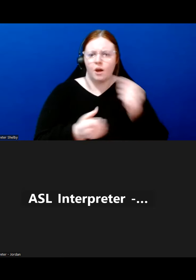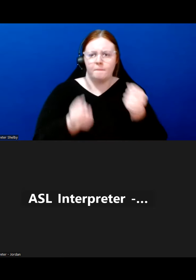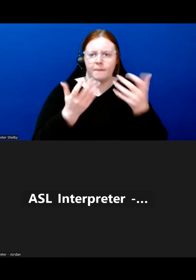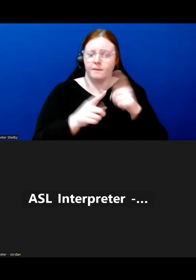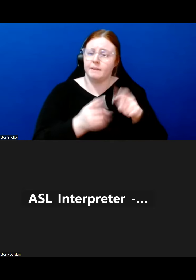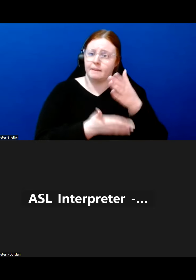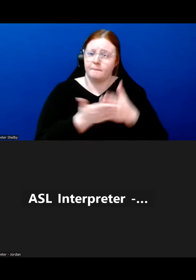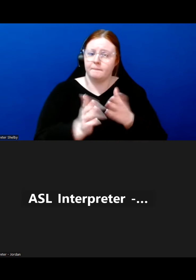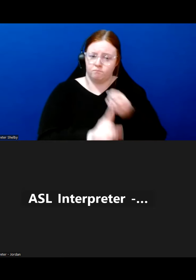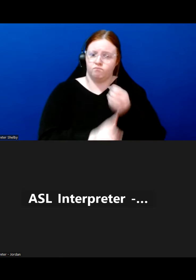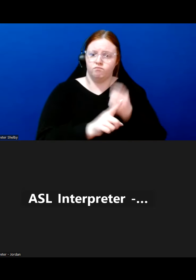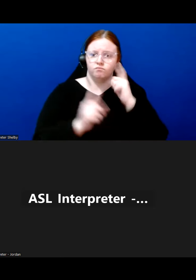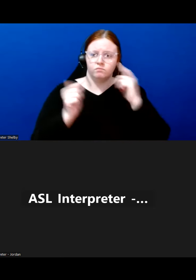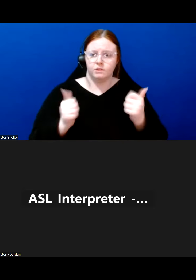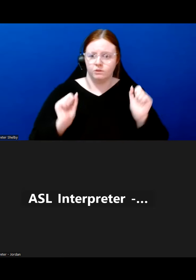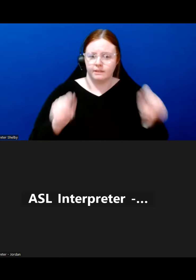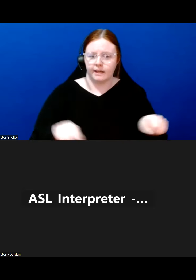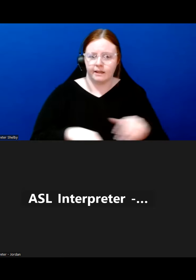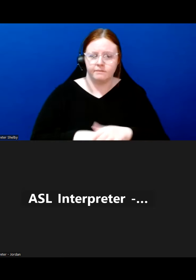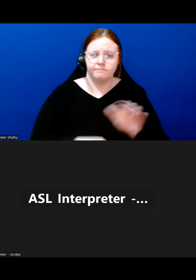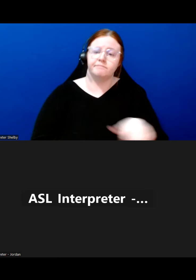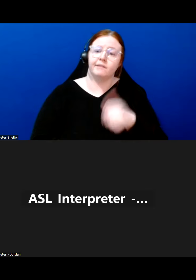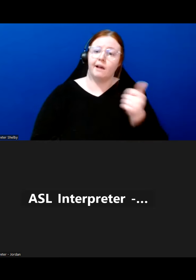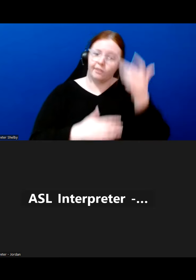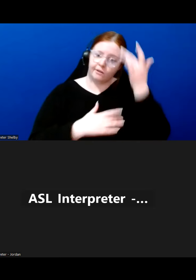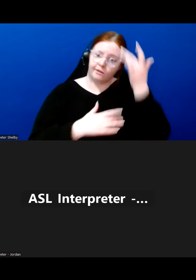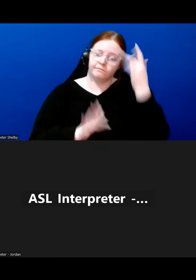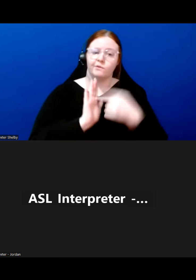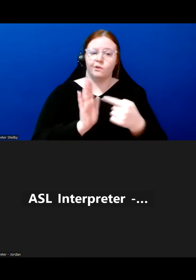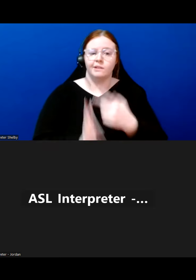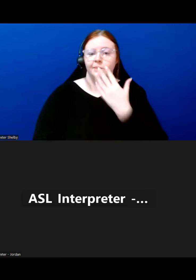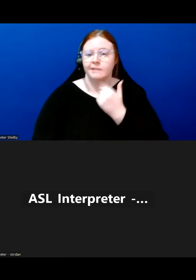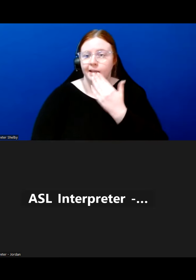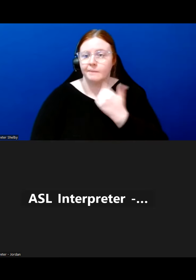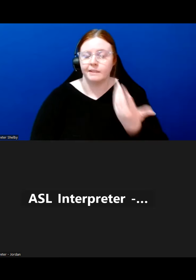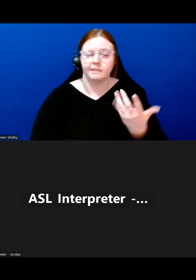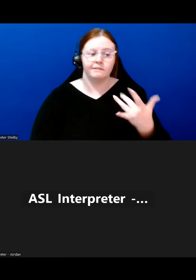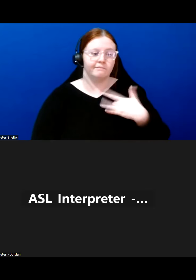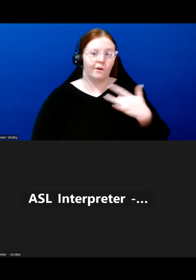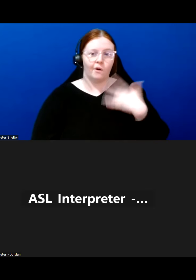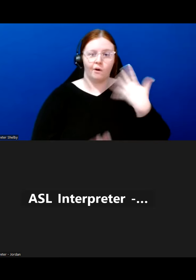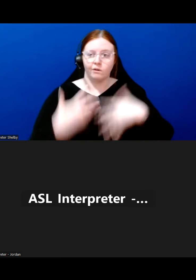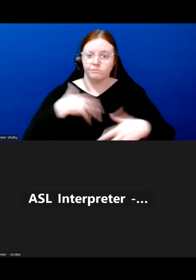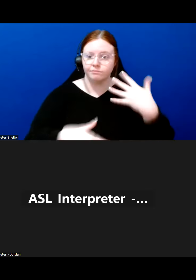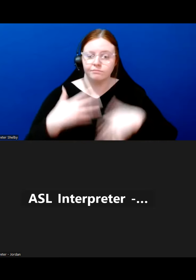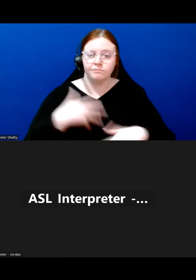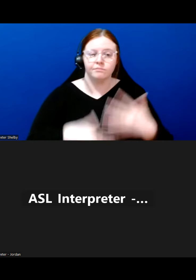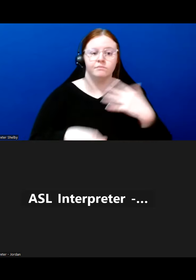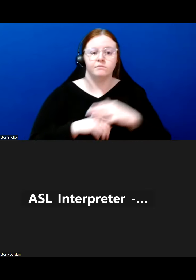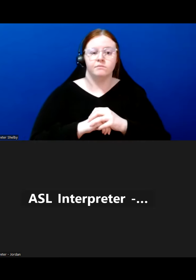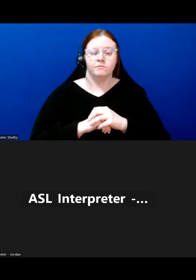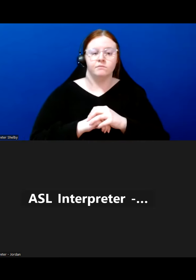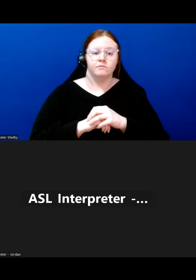hearing. Other conditions such as diabetes, heart, circulation, other cardiovascular